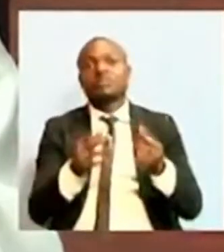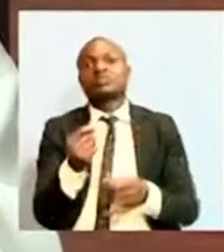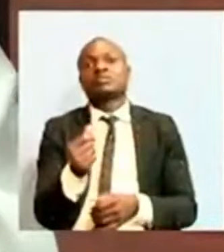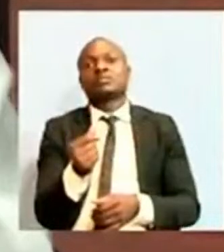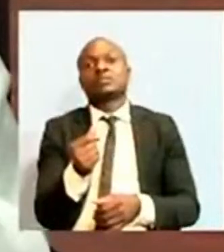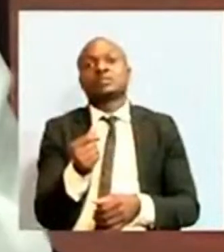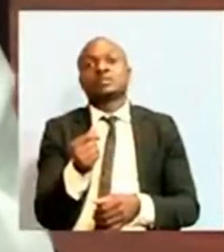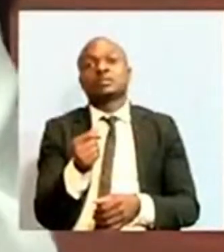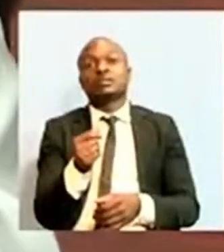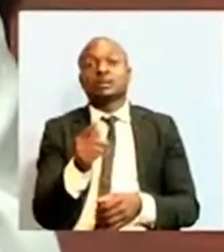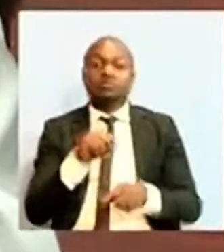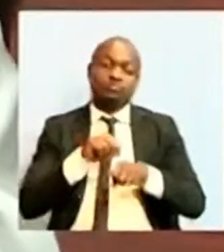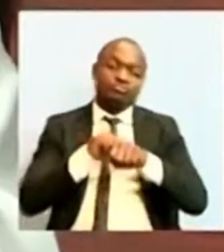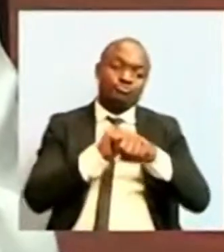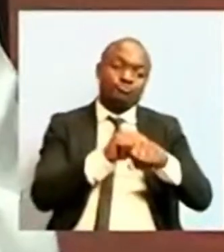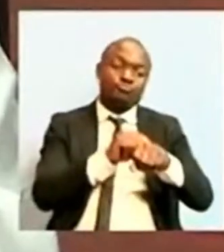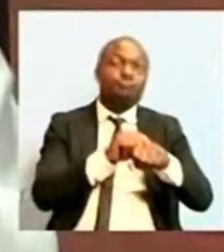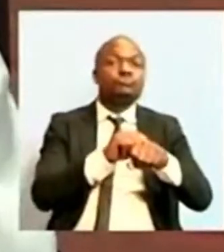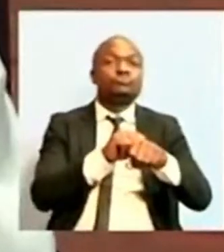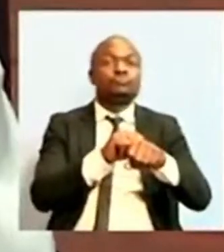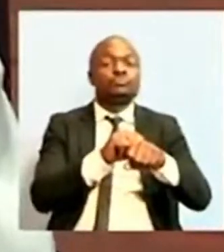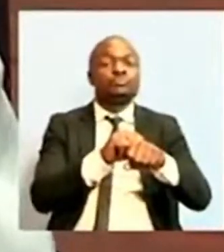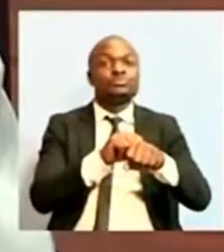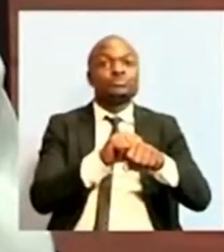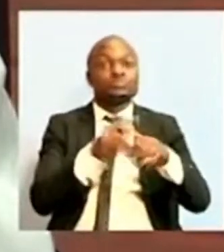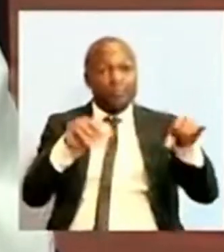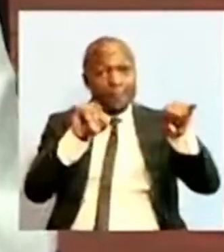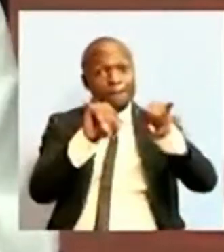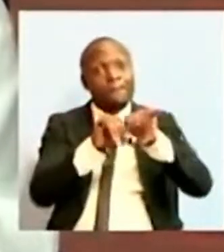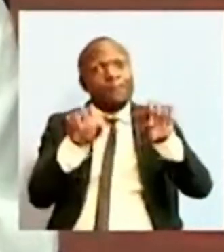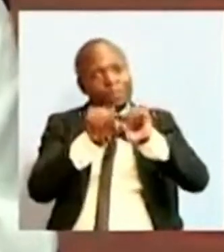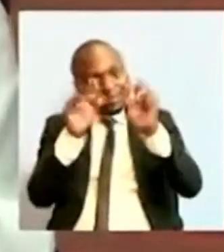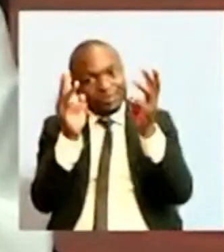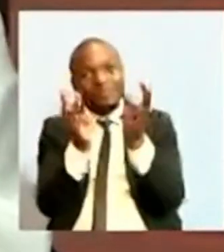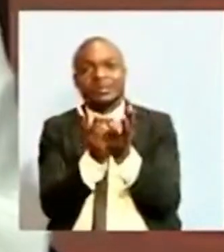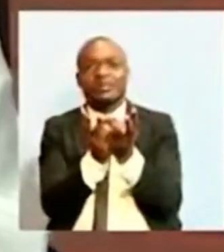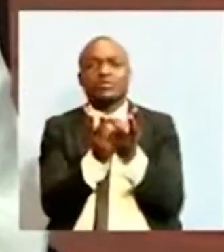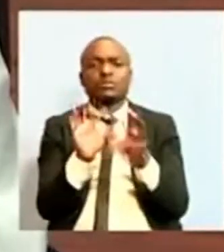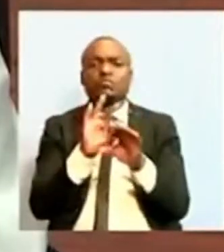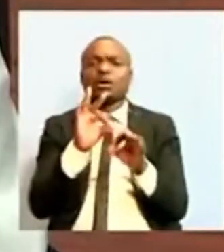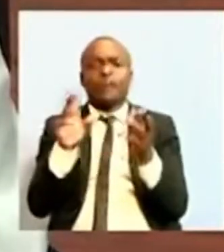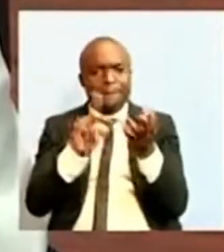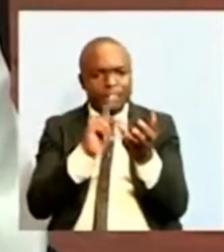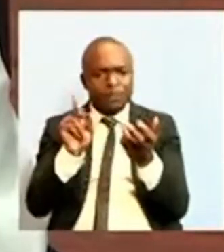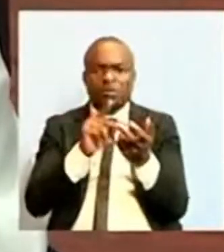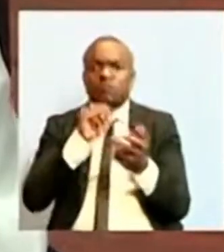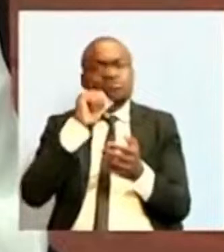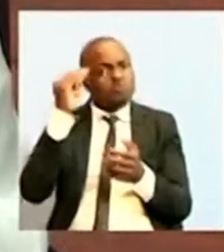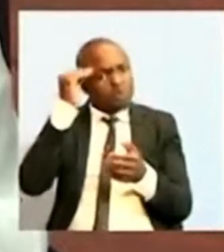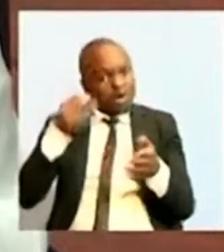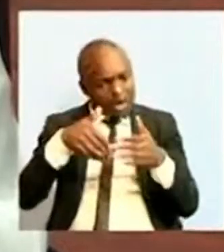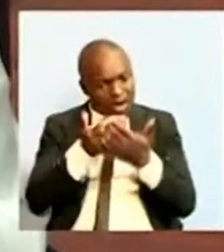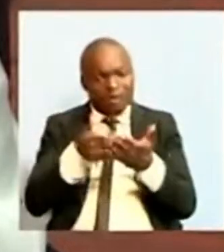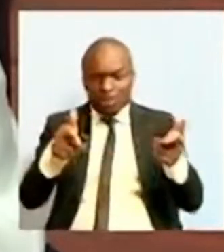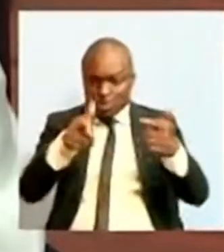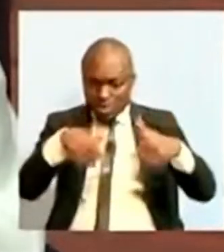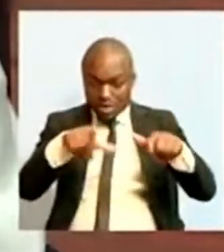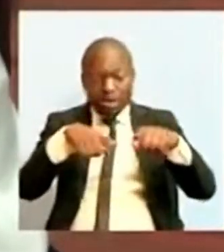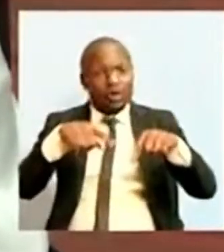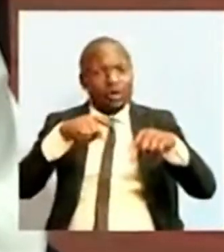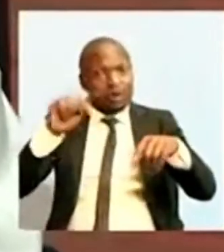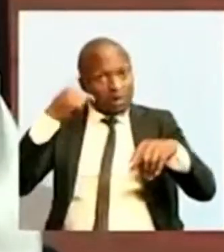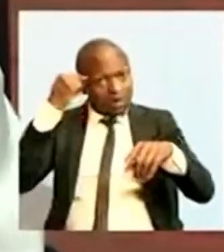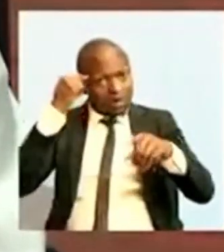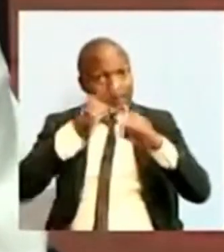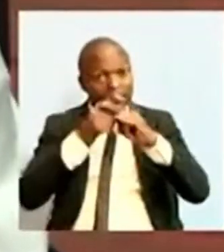unnecessary workshops. So you find that prioritizing, I don't know how local government. Again, it